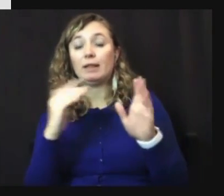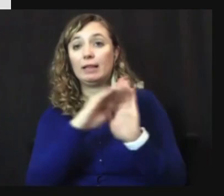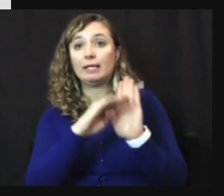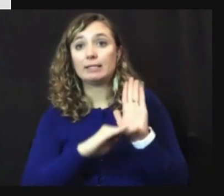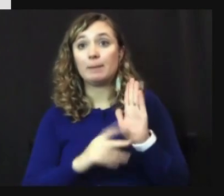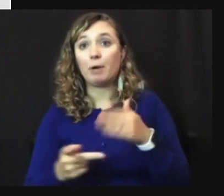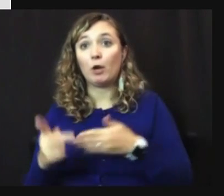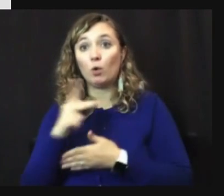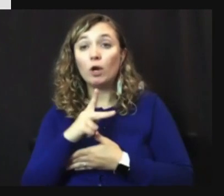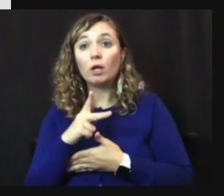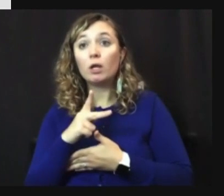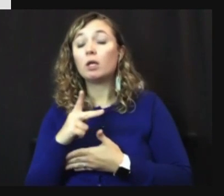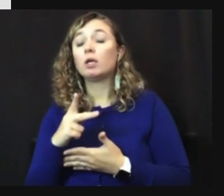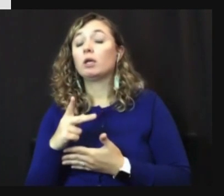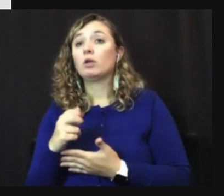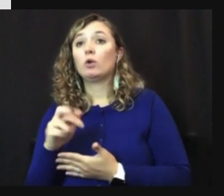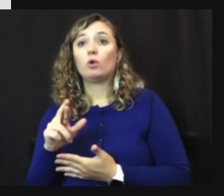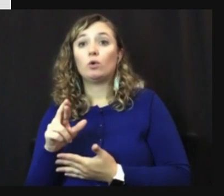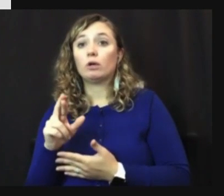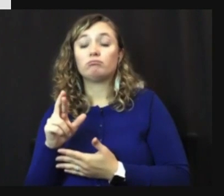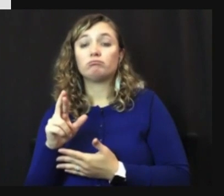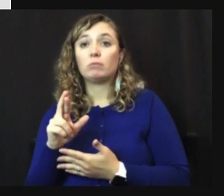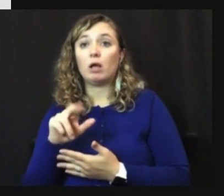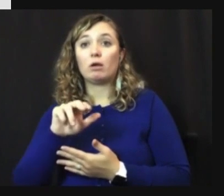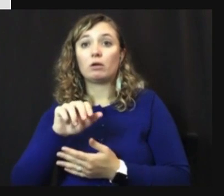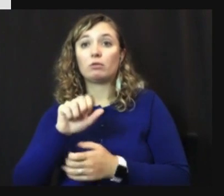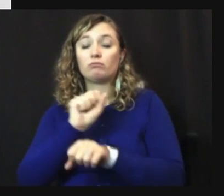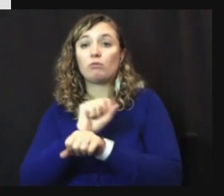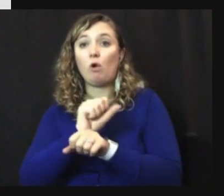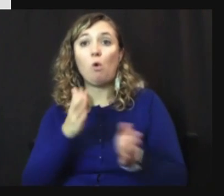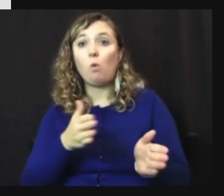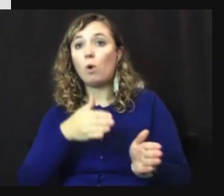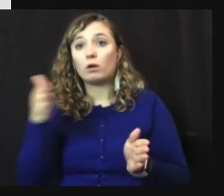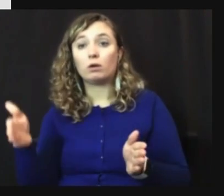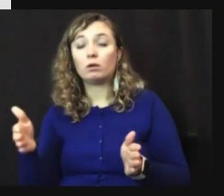work with a colleague to make those planning priorities.